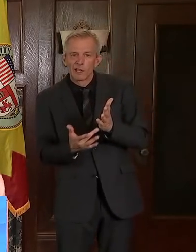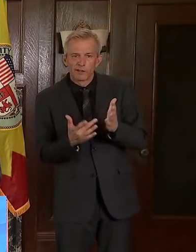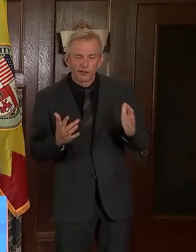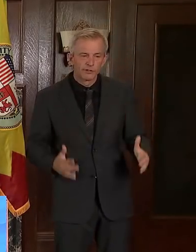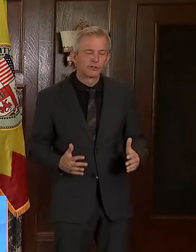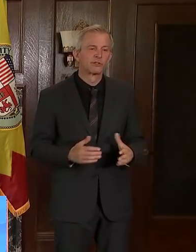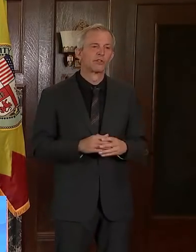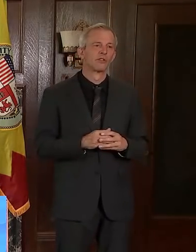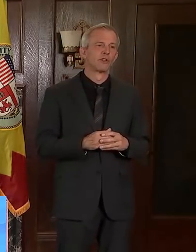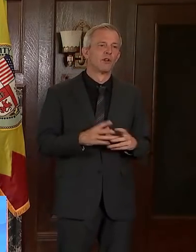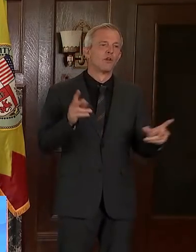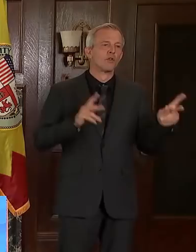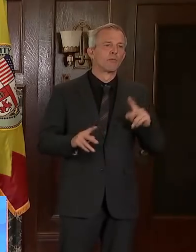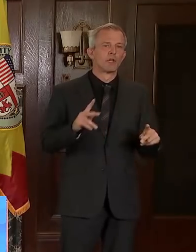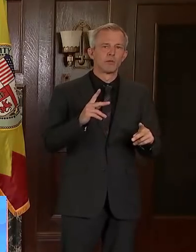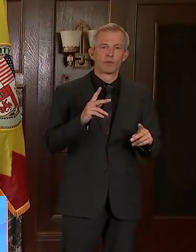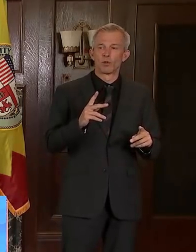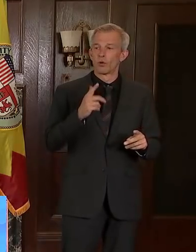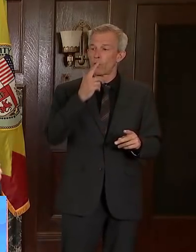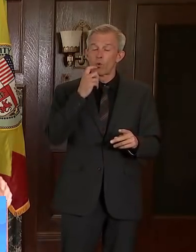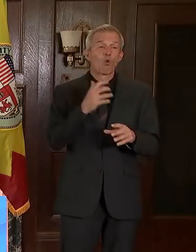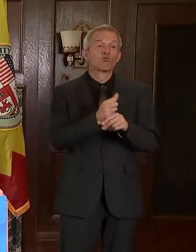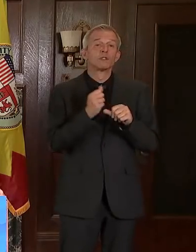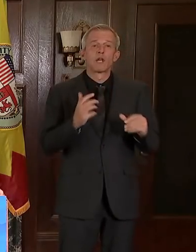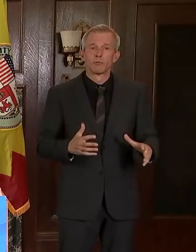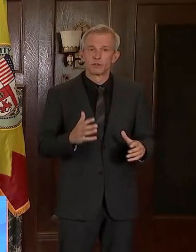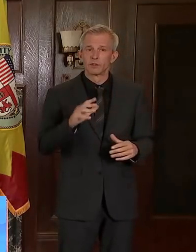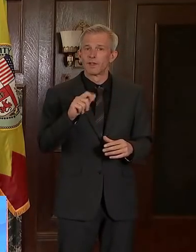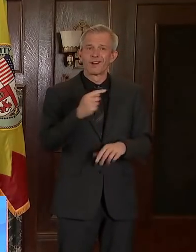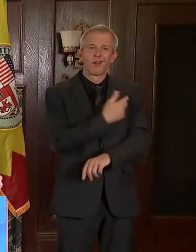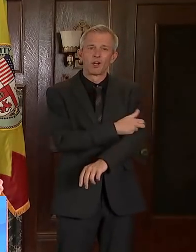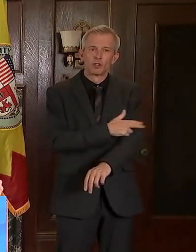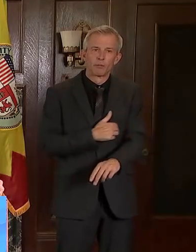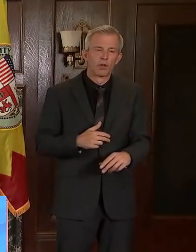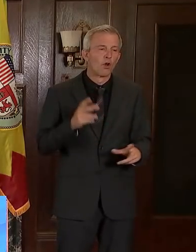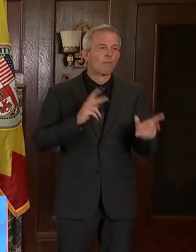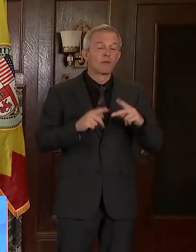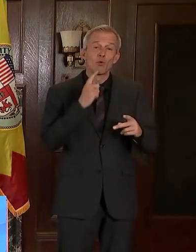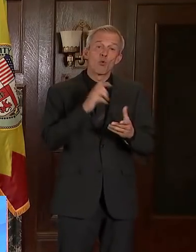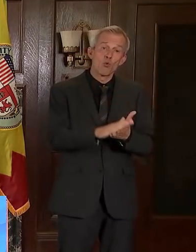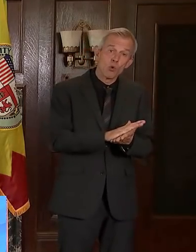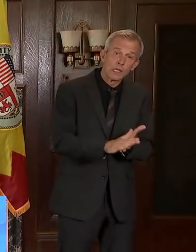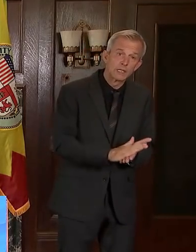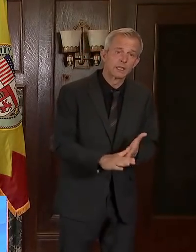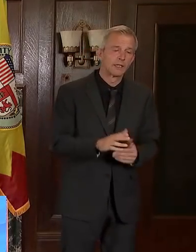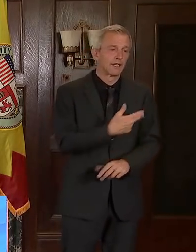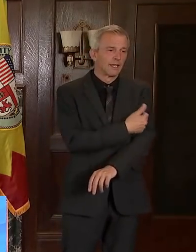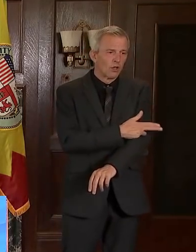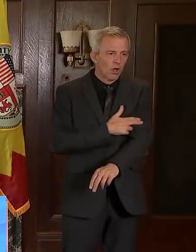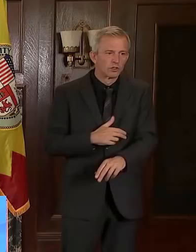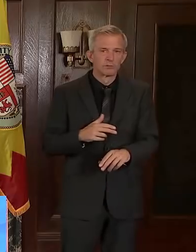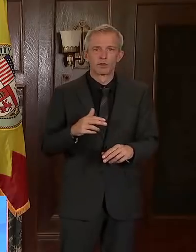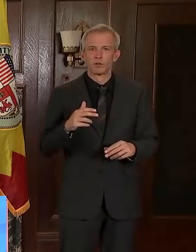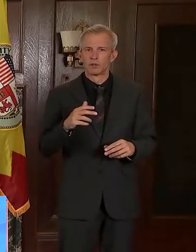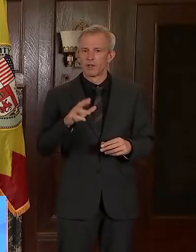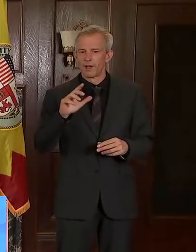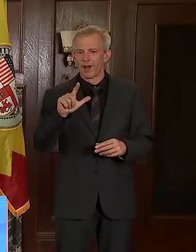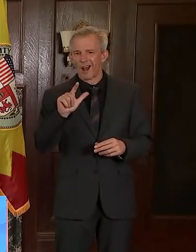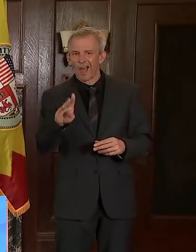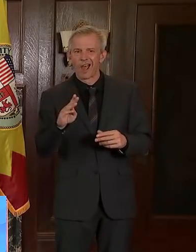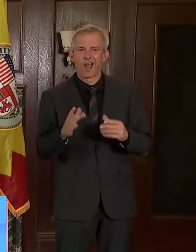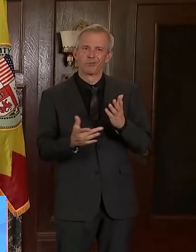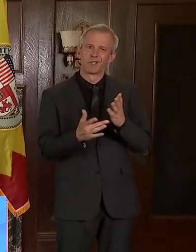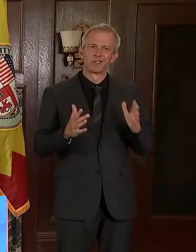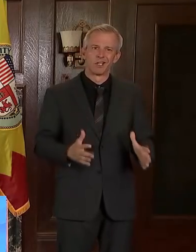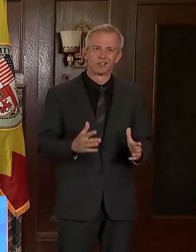the folks who are receptionists at hospitals, those who clean our hospitals, and lab techs, everybody have demonstrated